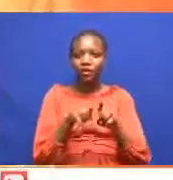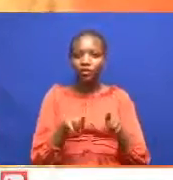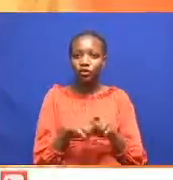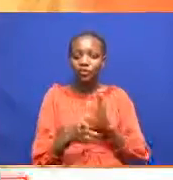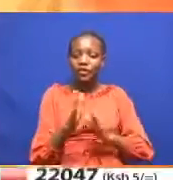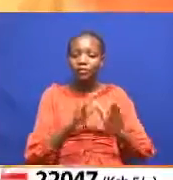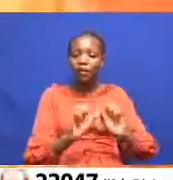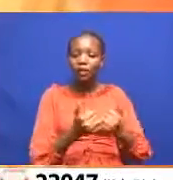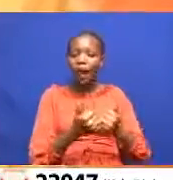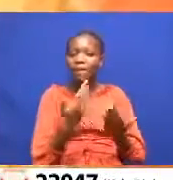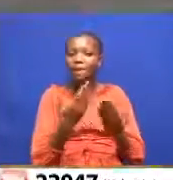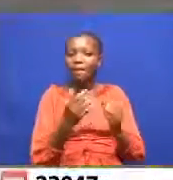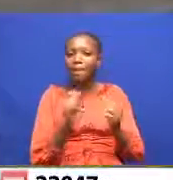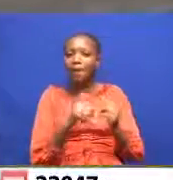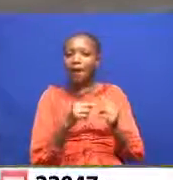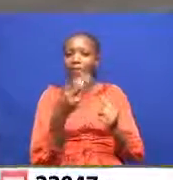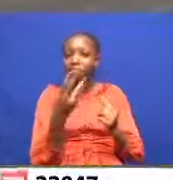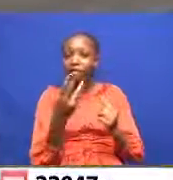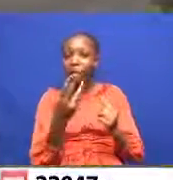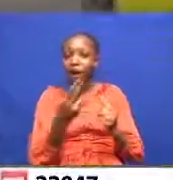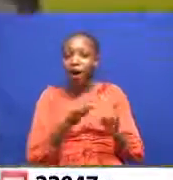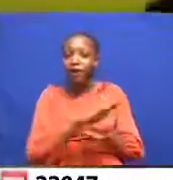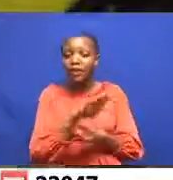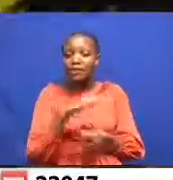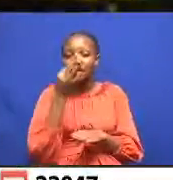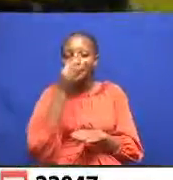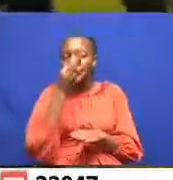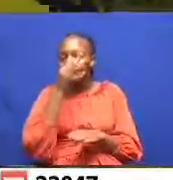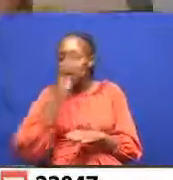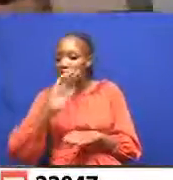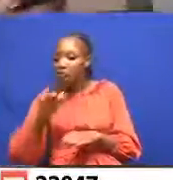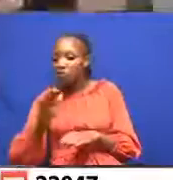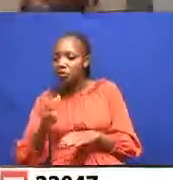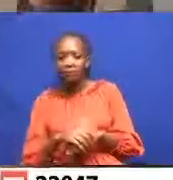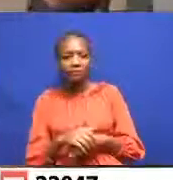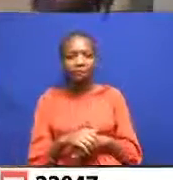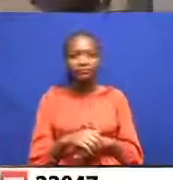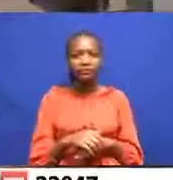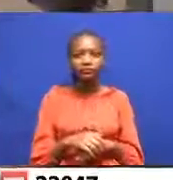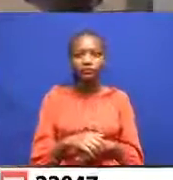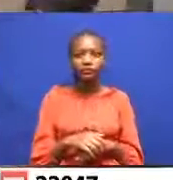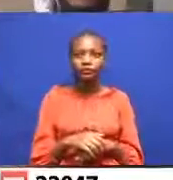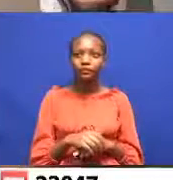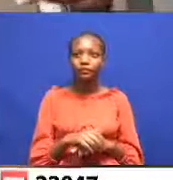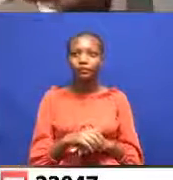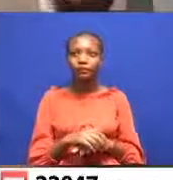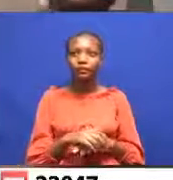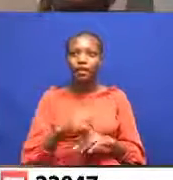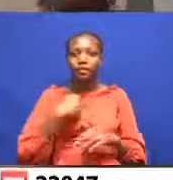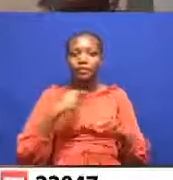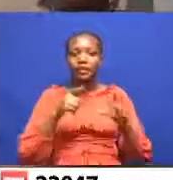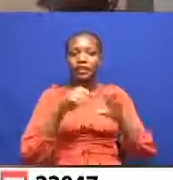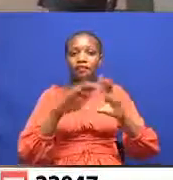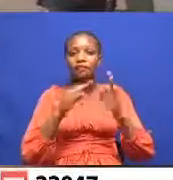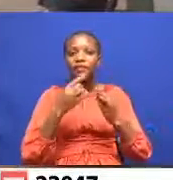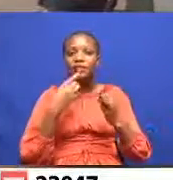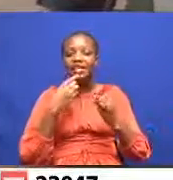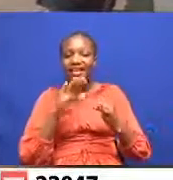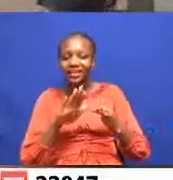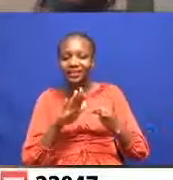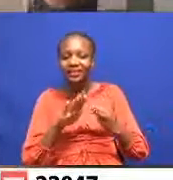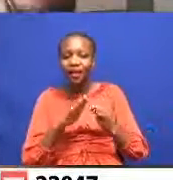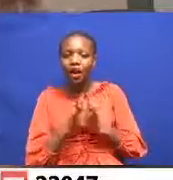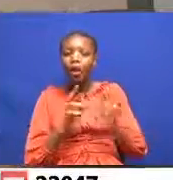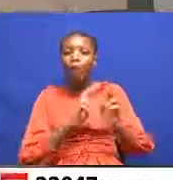to happen in mid-April at Karatina in Nyeri County. Had a date they wanted to go home for the